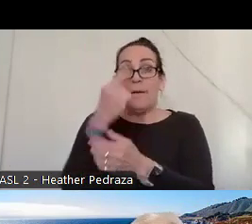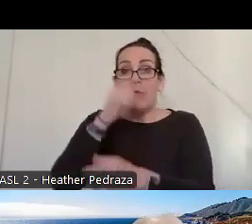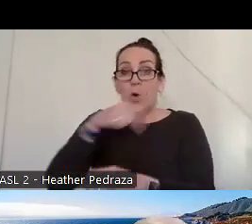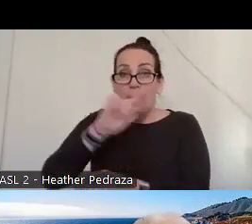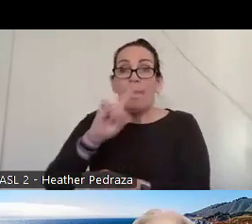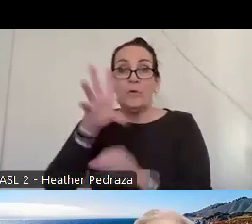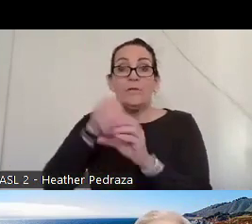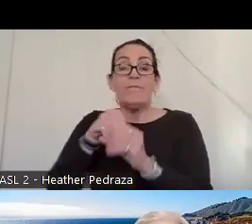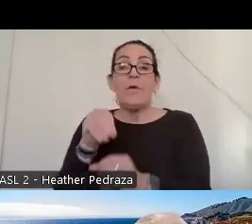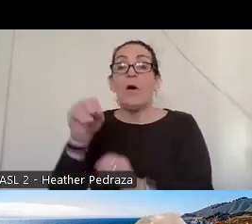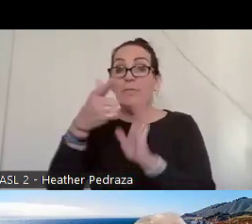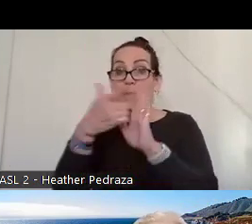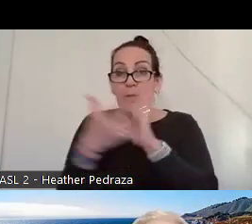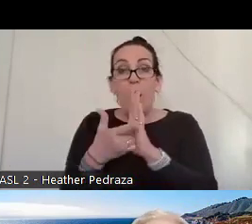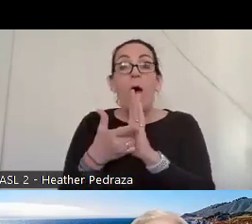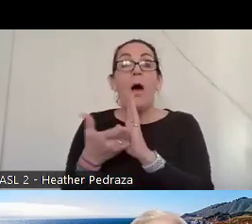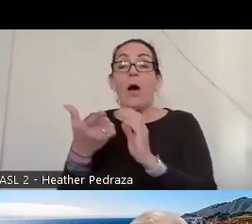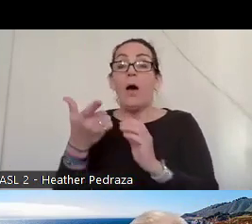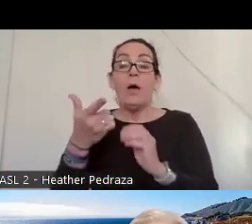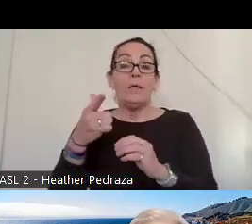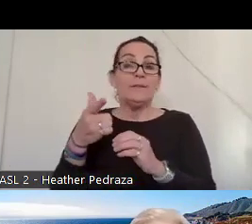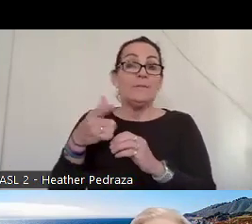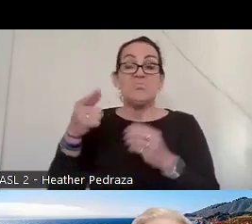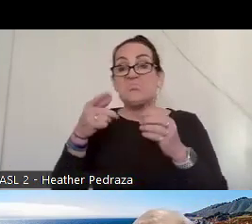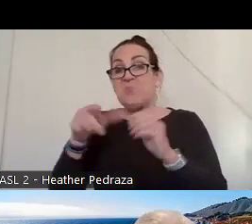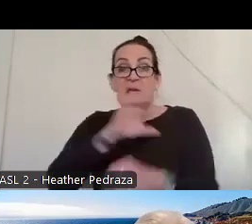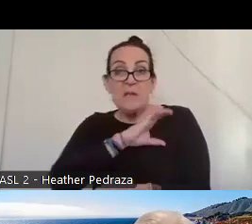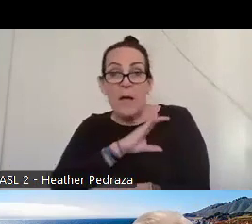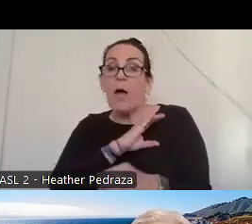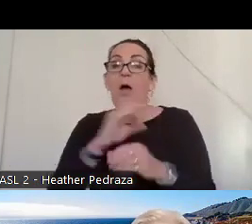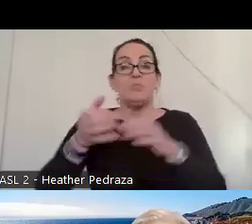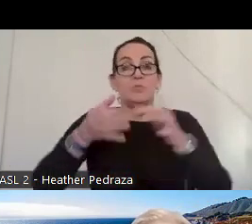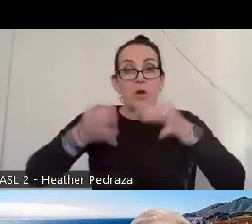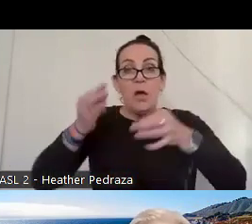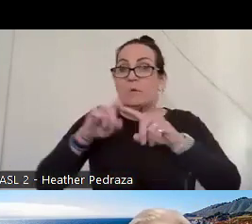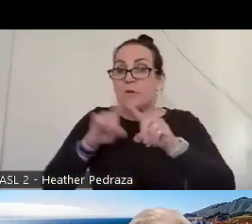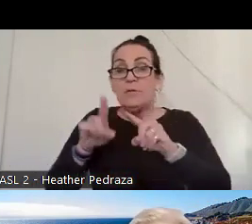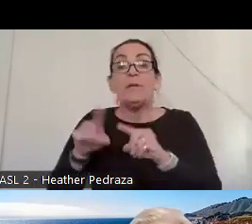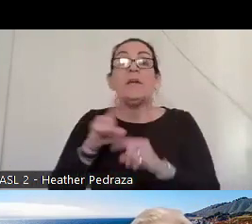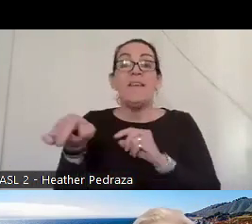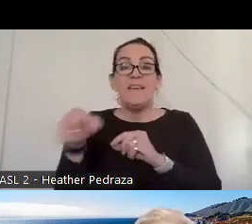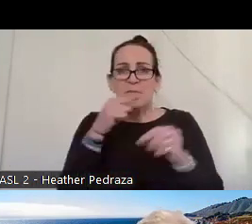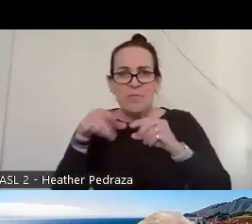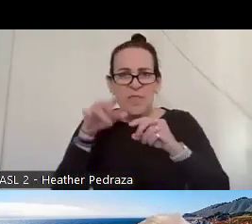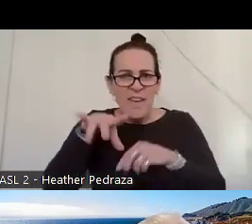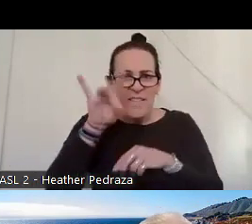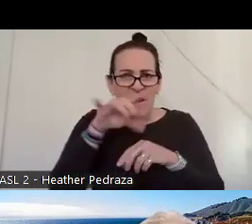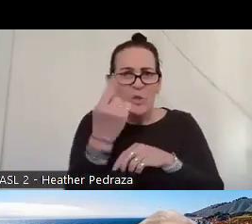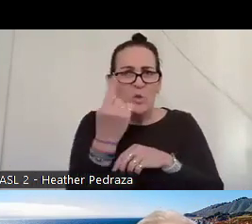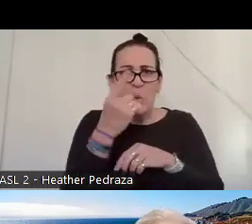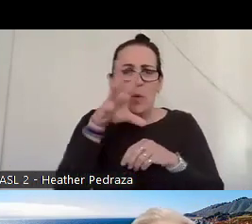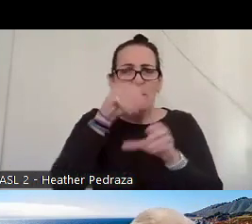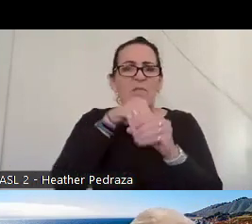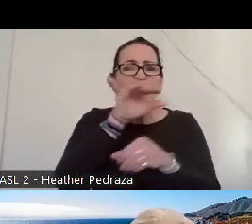guidelines, to use them when they are doing searches for the individuals that the guidelines speak to. And then a